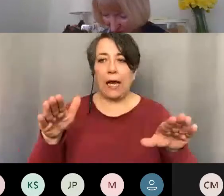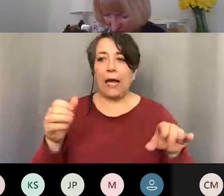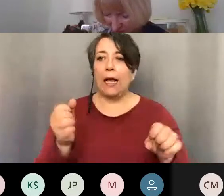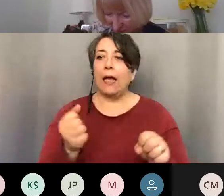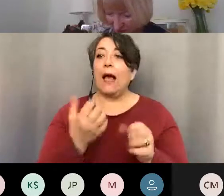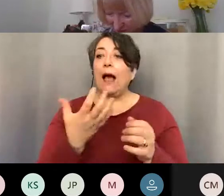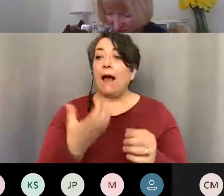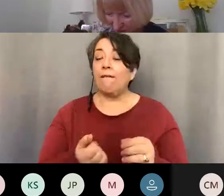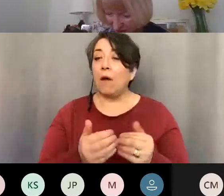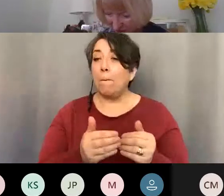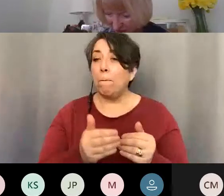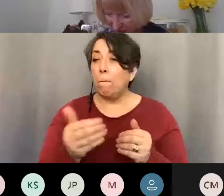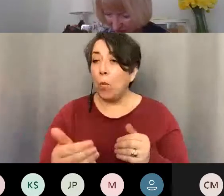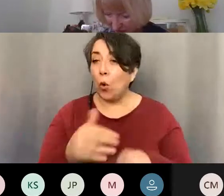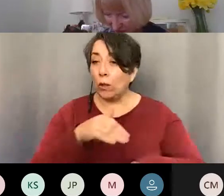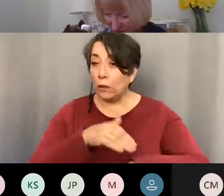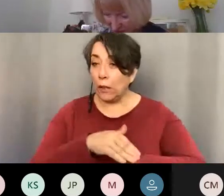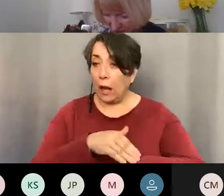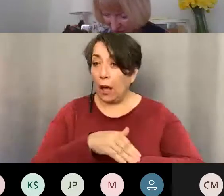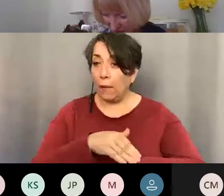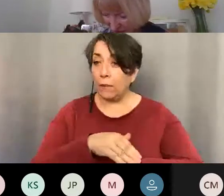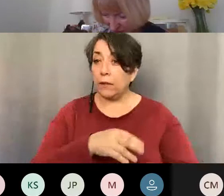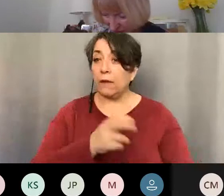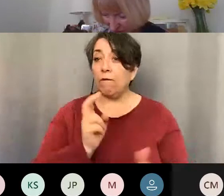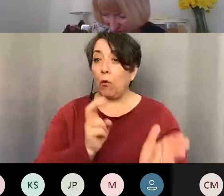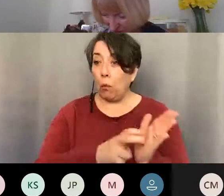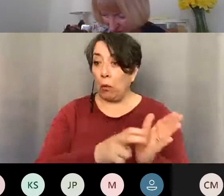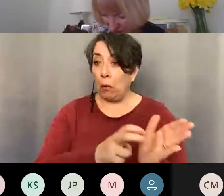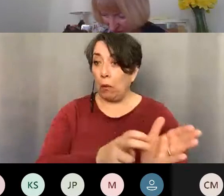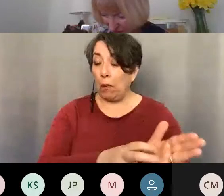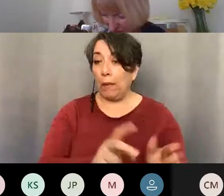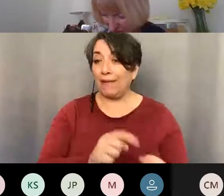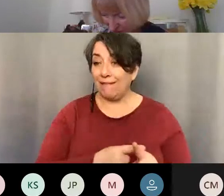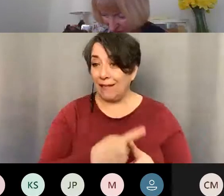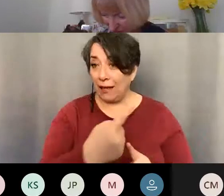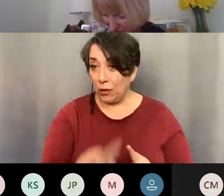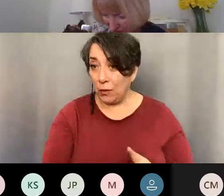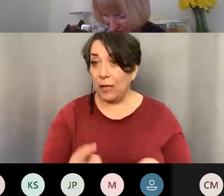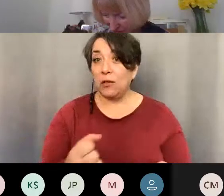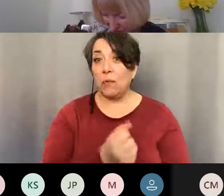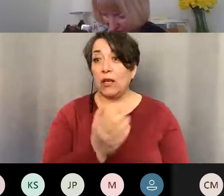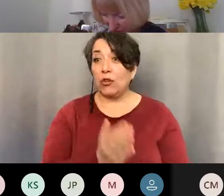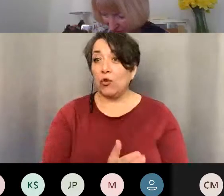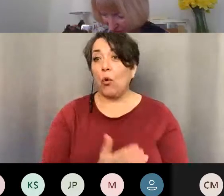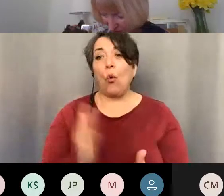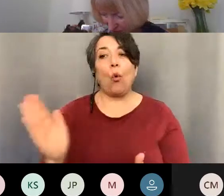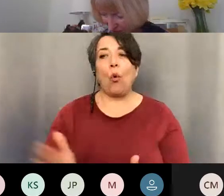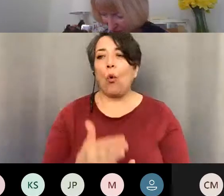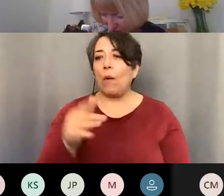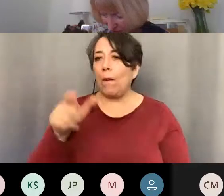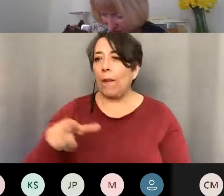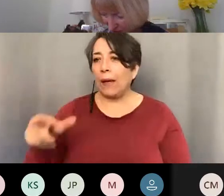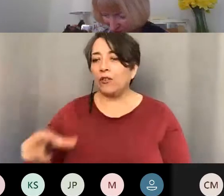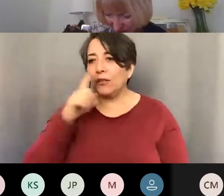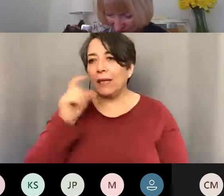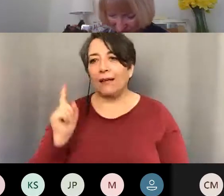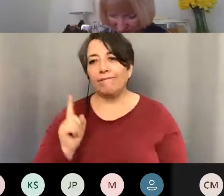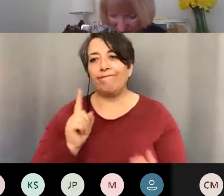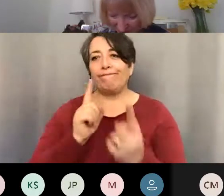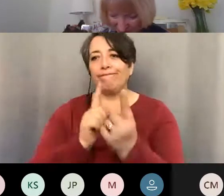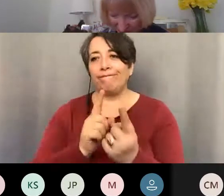the clinicians who are off with their children next week. So that's absolutely not the case. None of the services ever across any